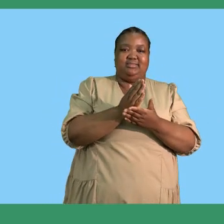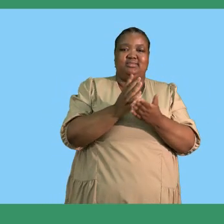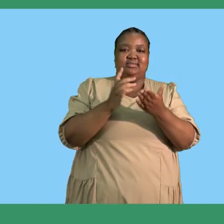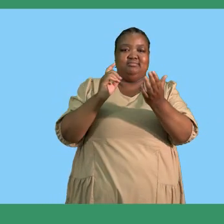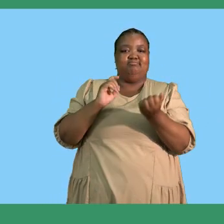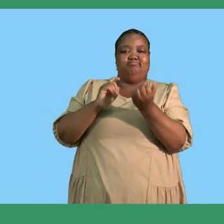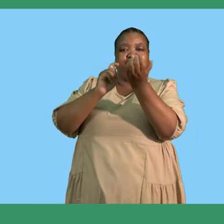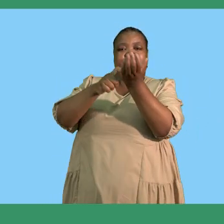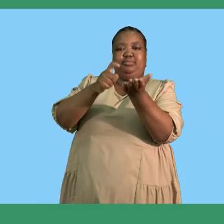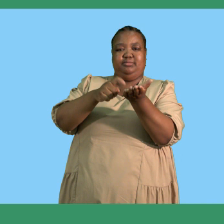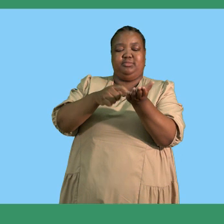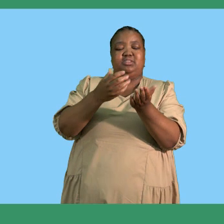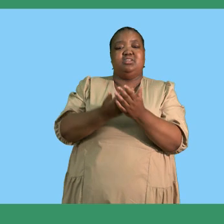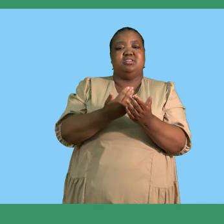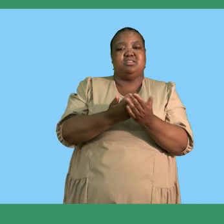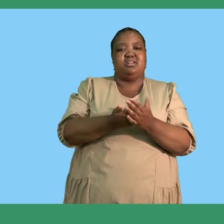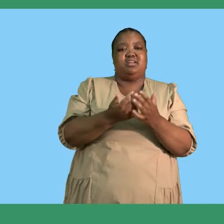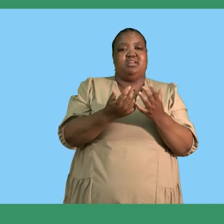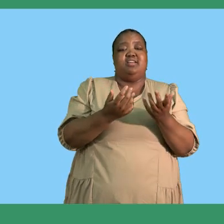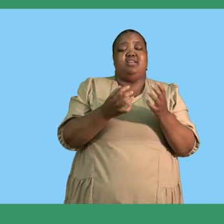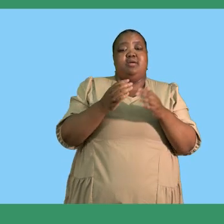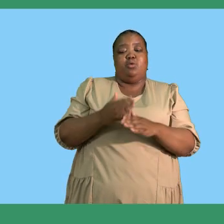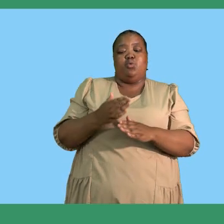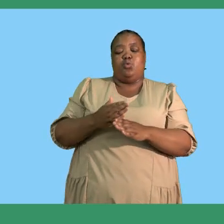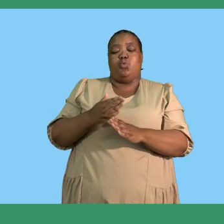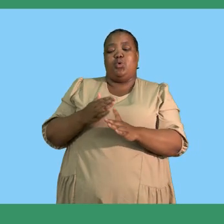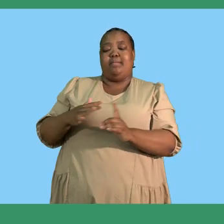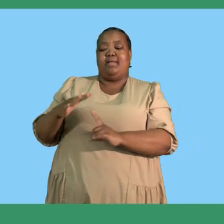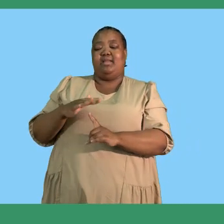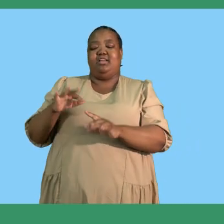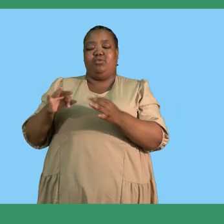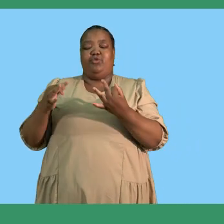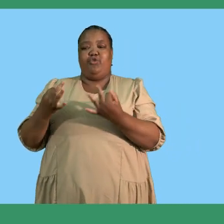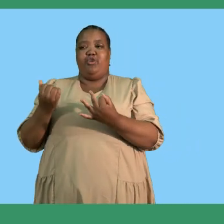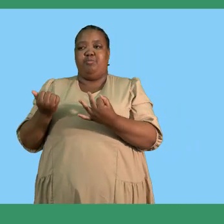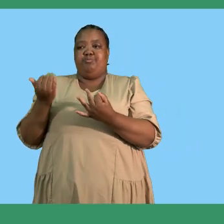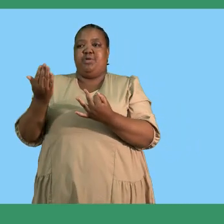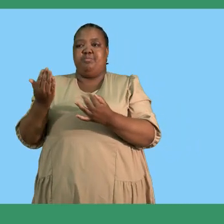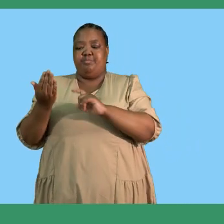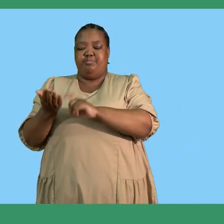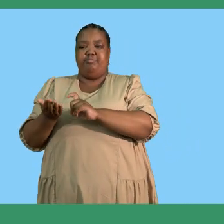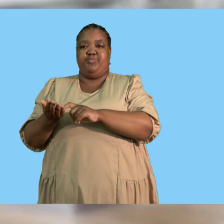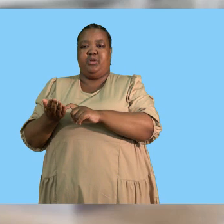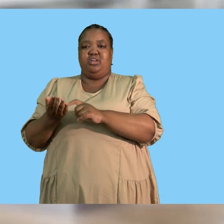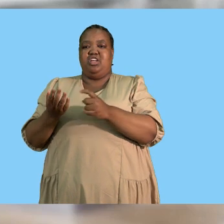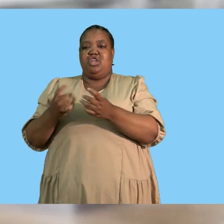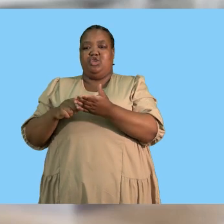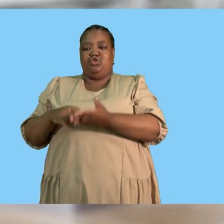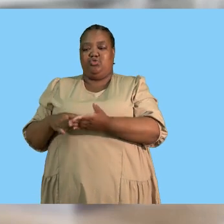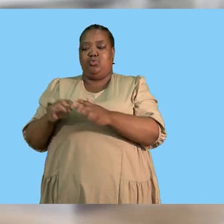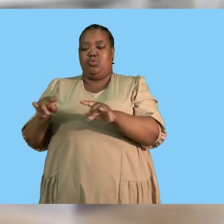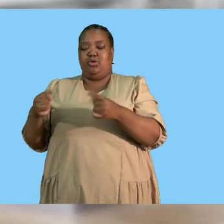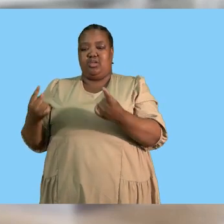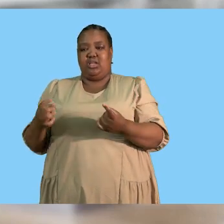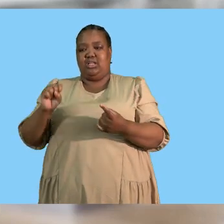sue, whereas a workplace forum cannot. Now remember that a trade union is an organization, so they